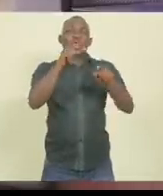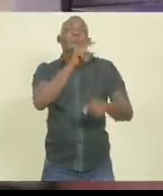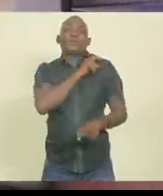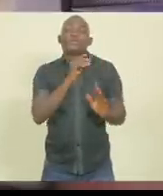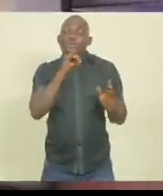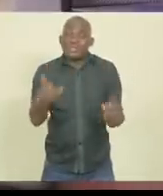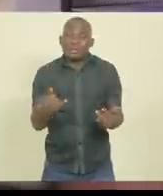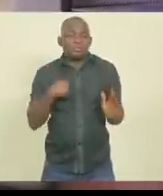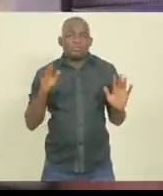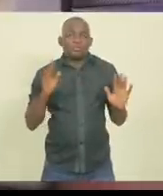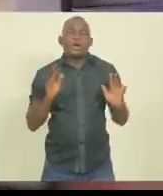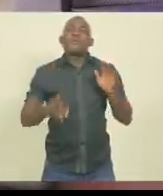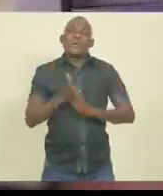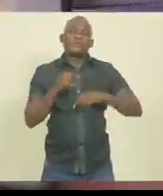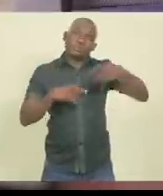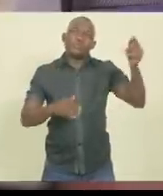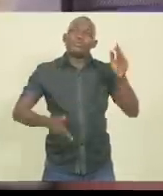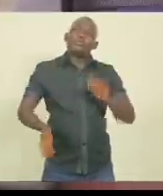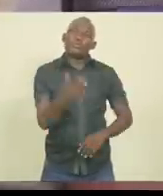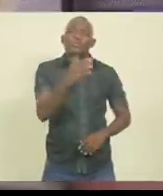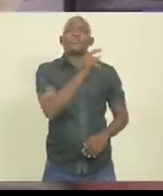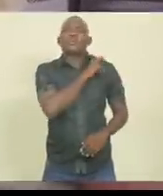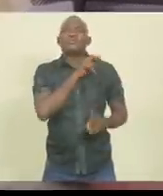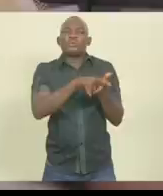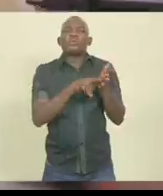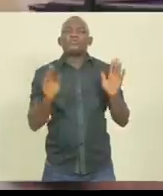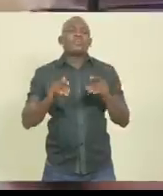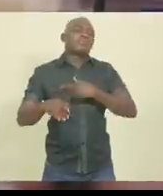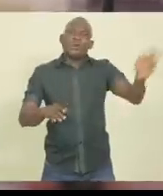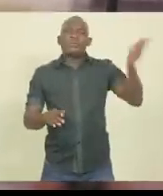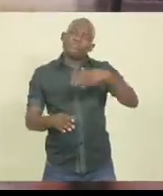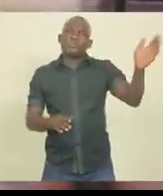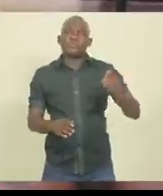not now. Get out. Get out now.